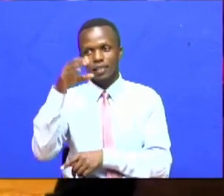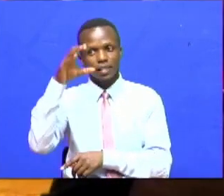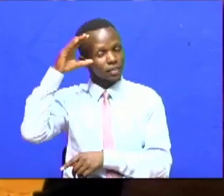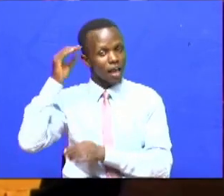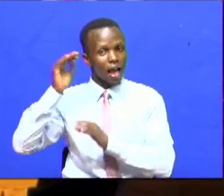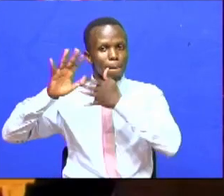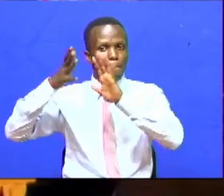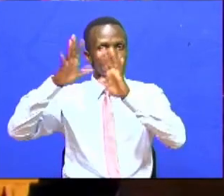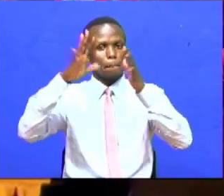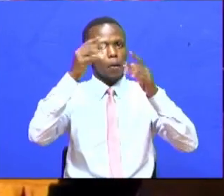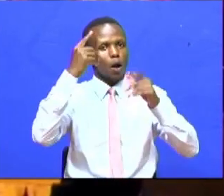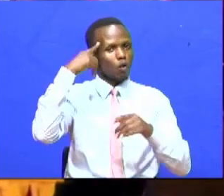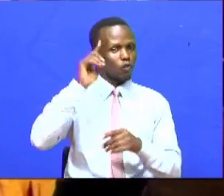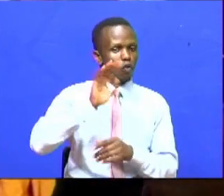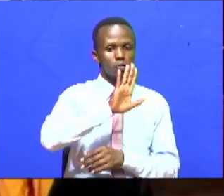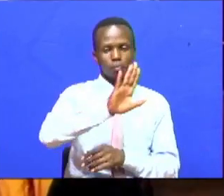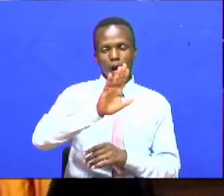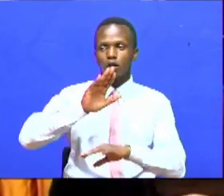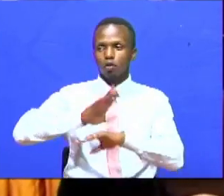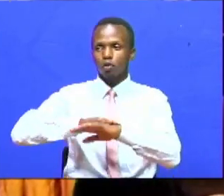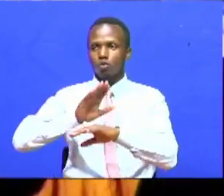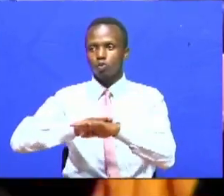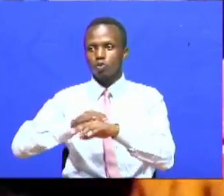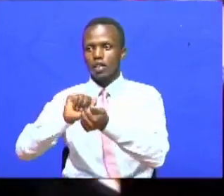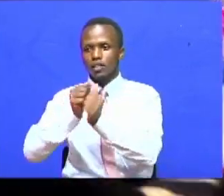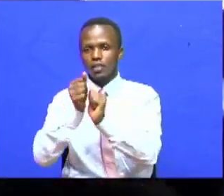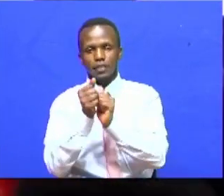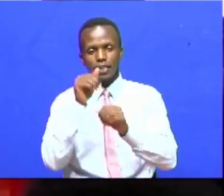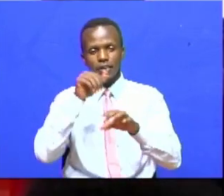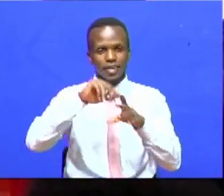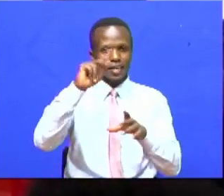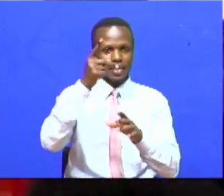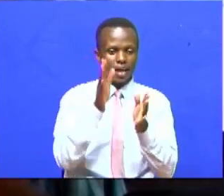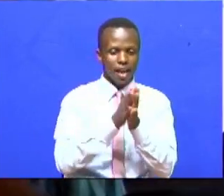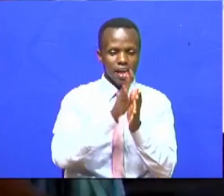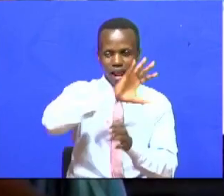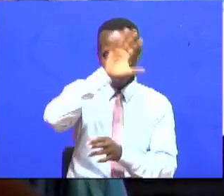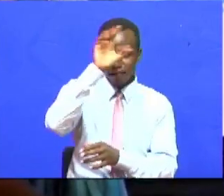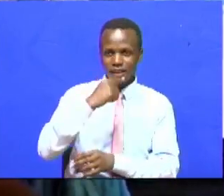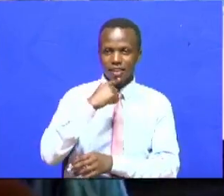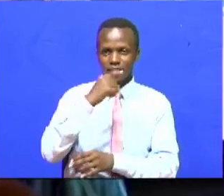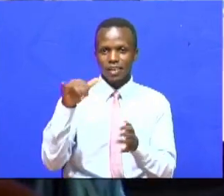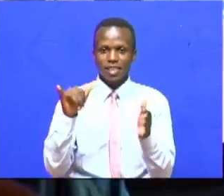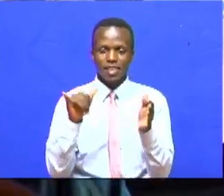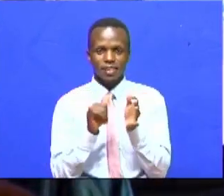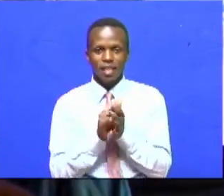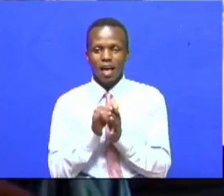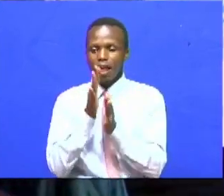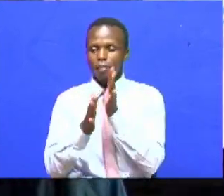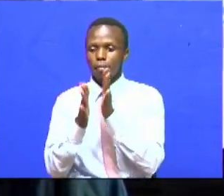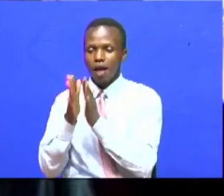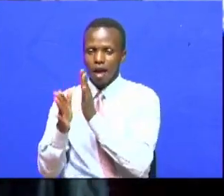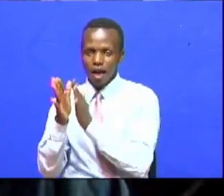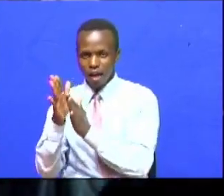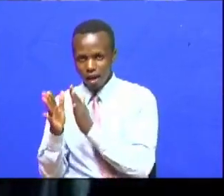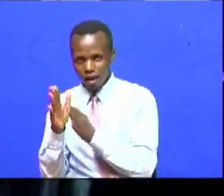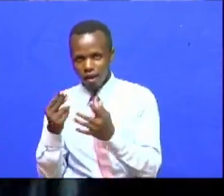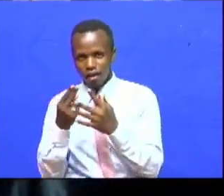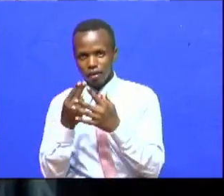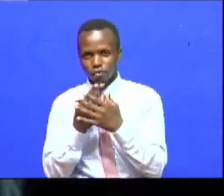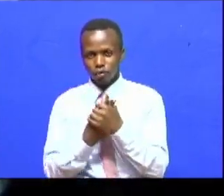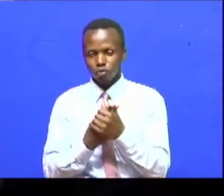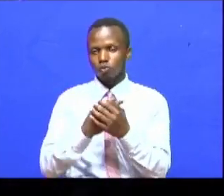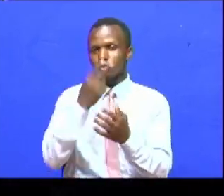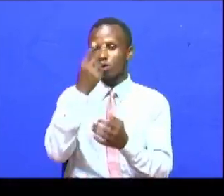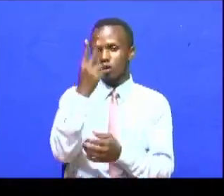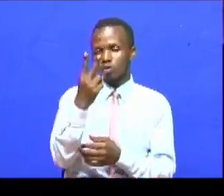its transformative initiatives in Kenya and Africa, citing the comprehensive strategic partnership between the two nations